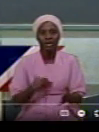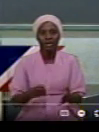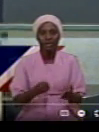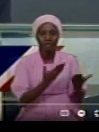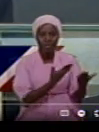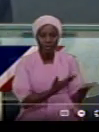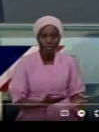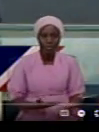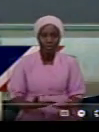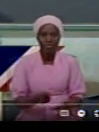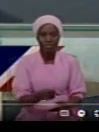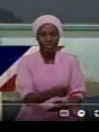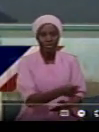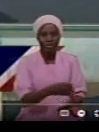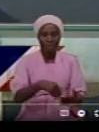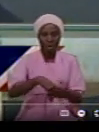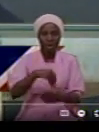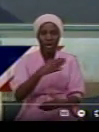and said,